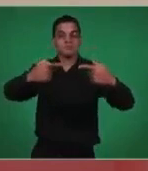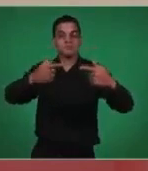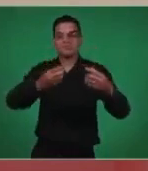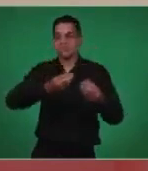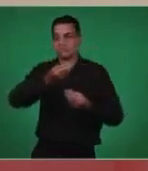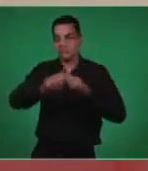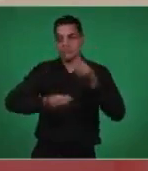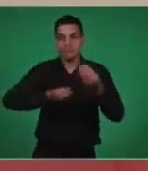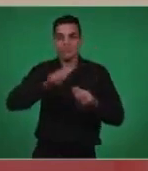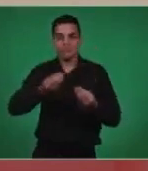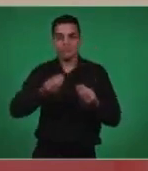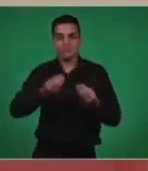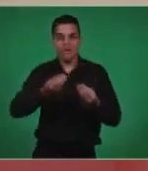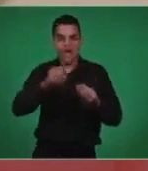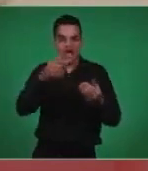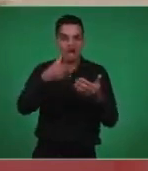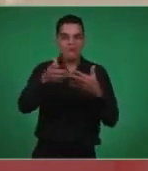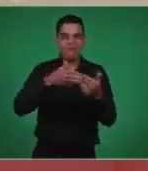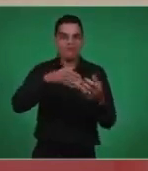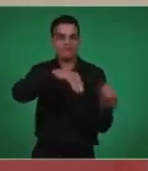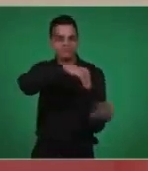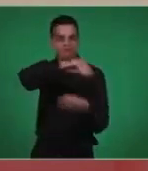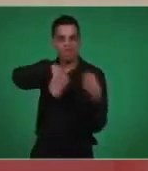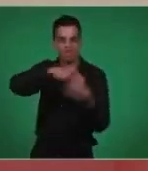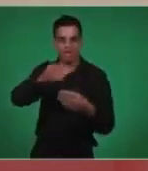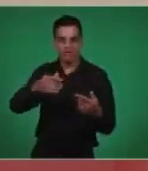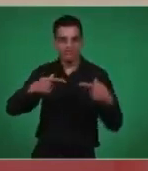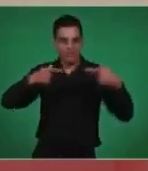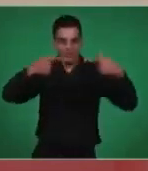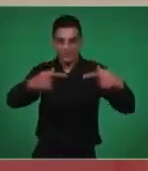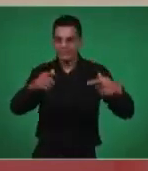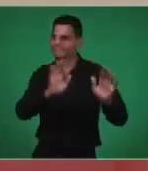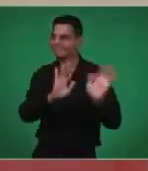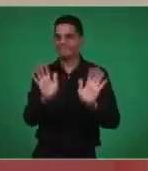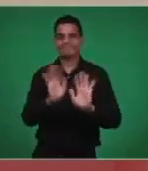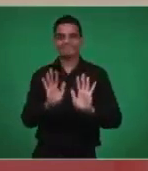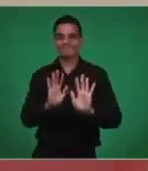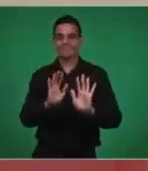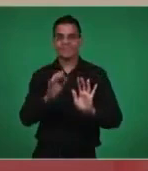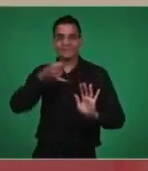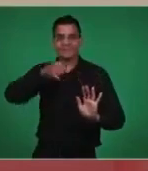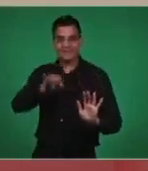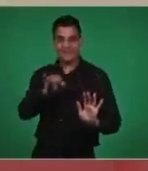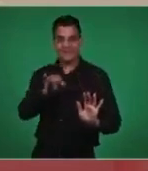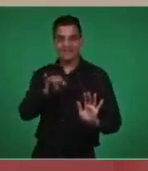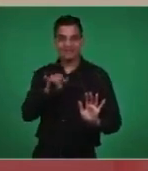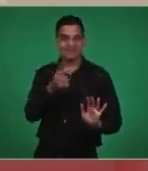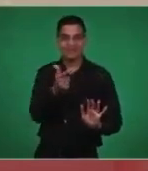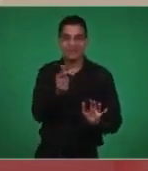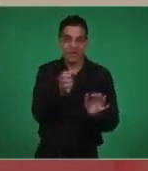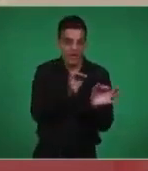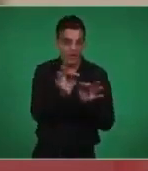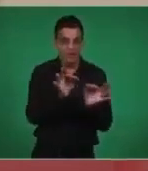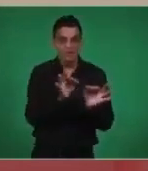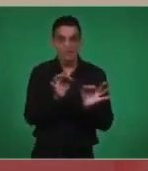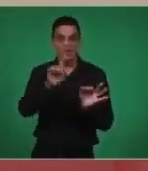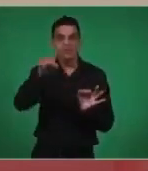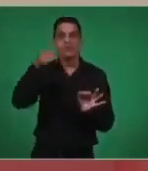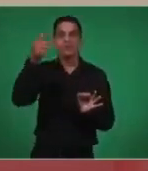is not there to disorganize them. The children that is disorganized today in their